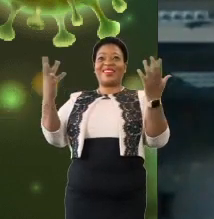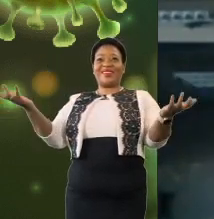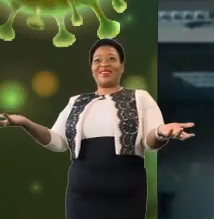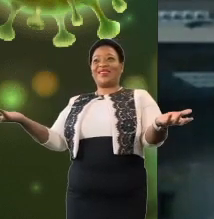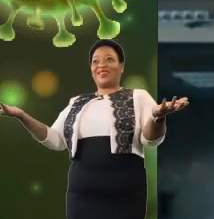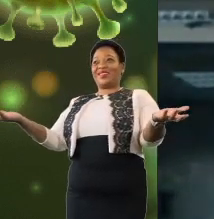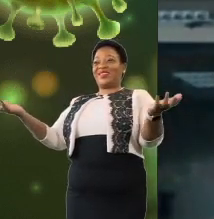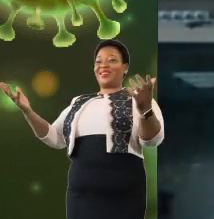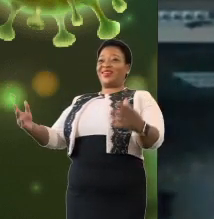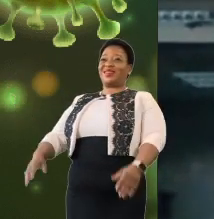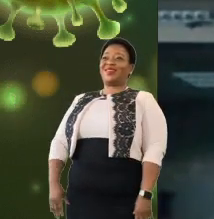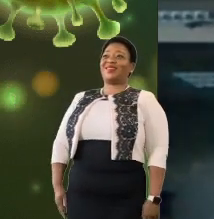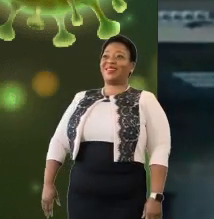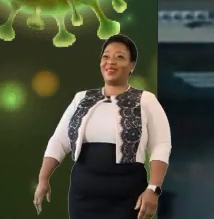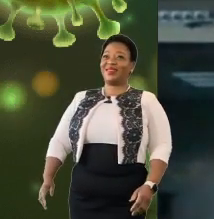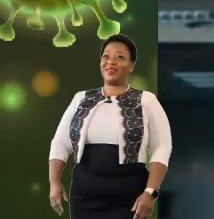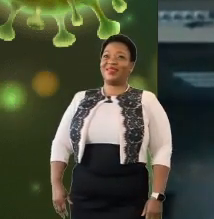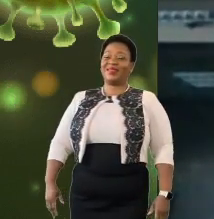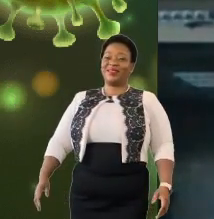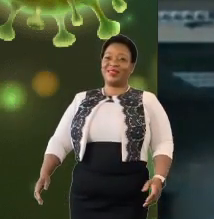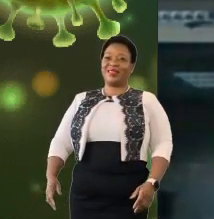on